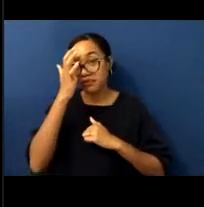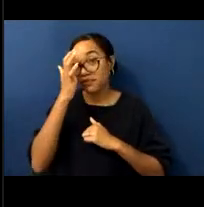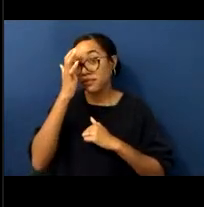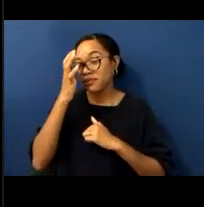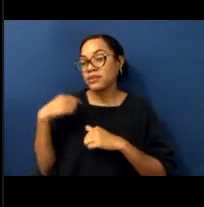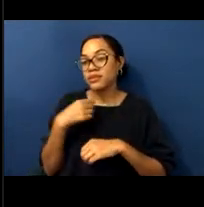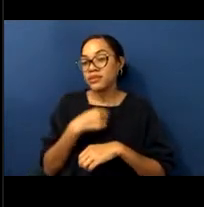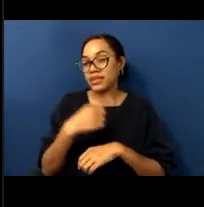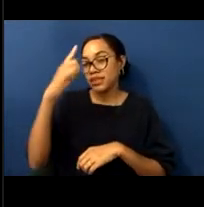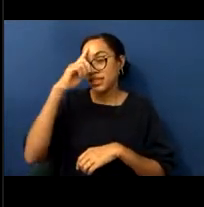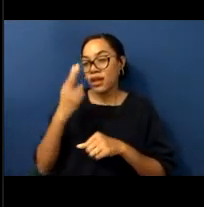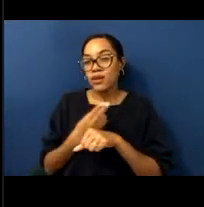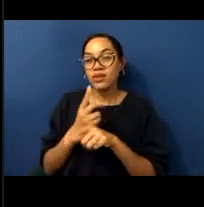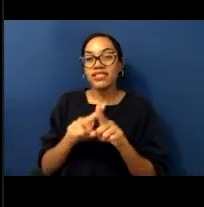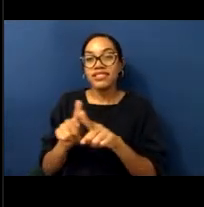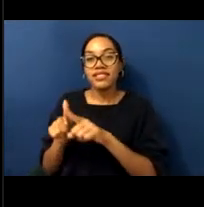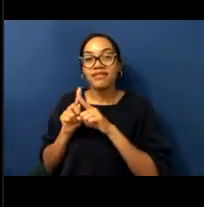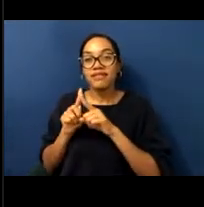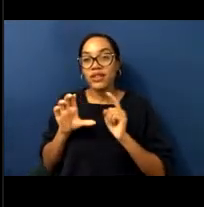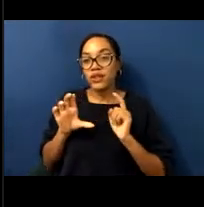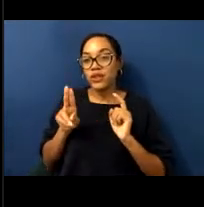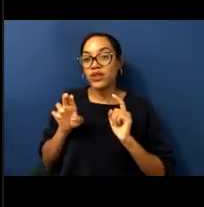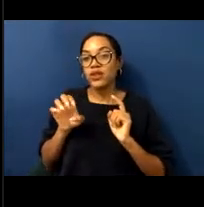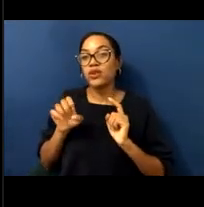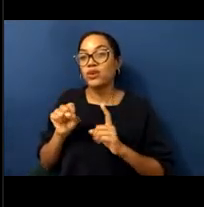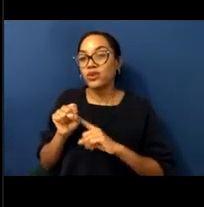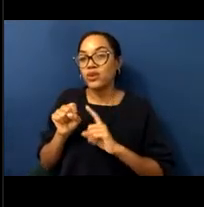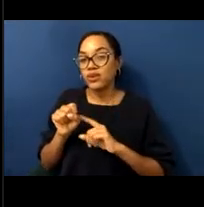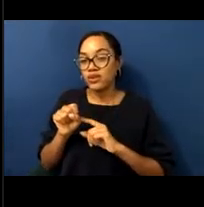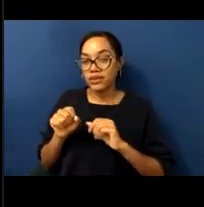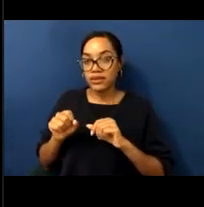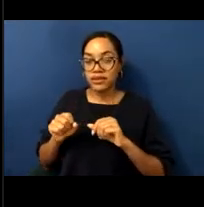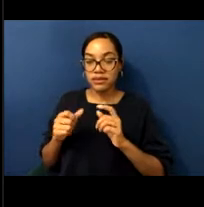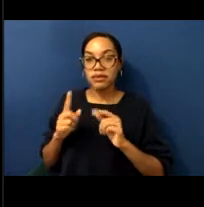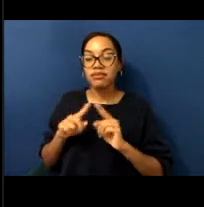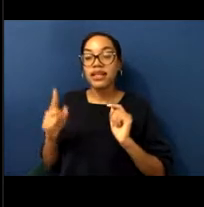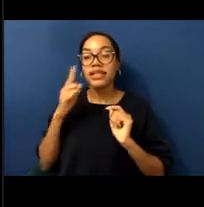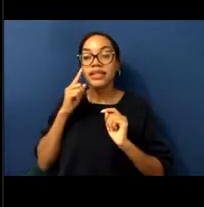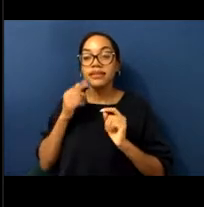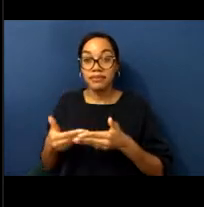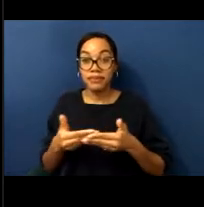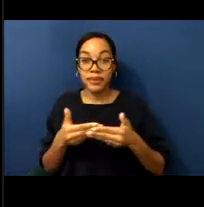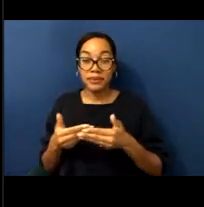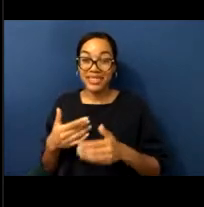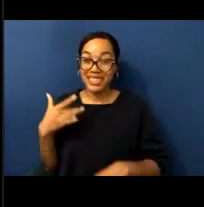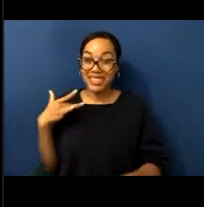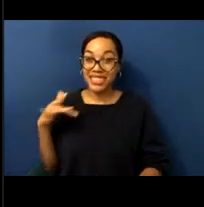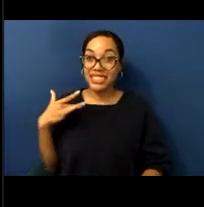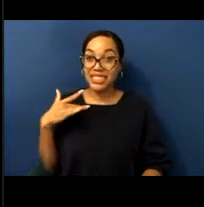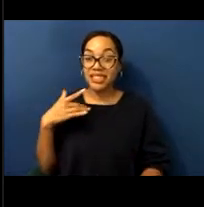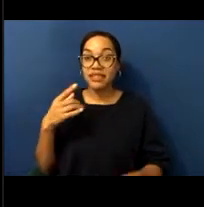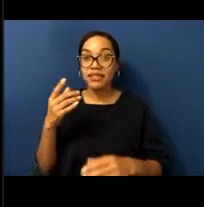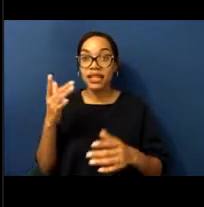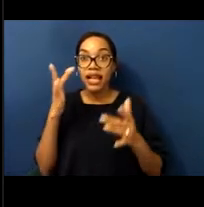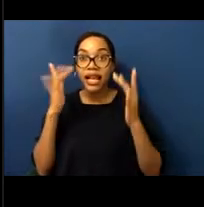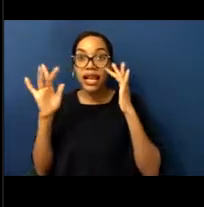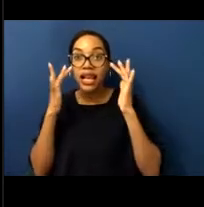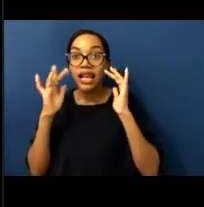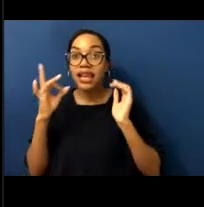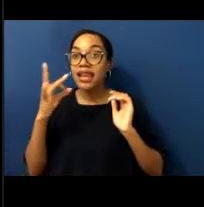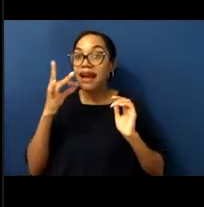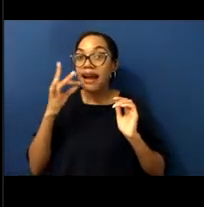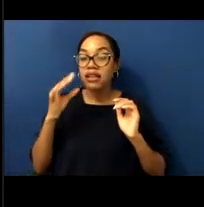However, we find that the hatchlings are very, very sensitive to both light and also sound. So they can cue in on the sounds of the waves,